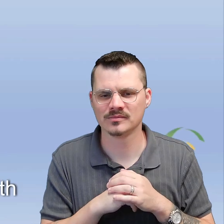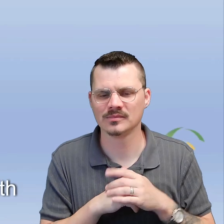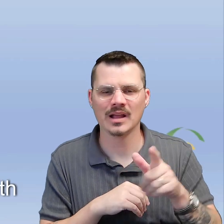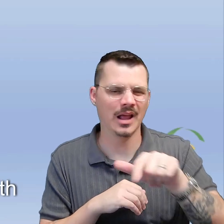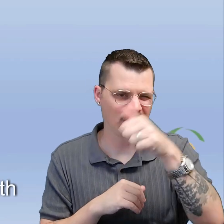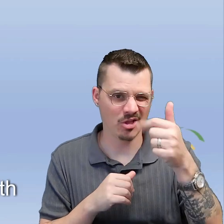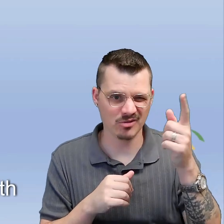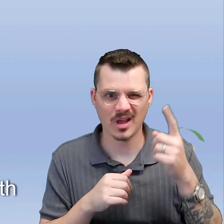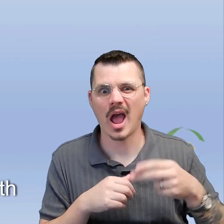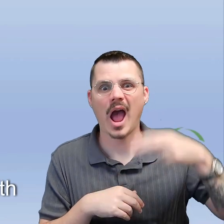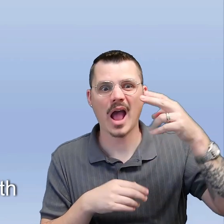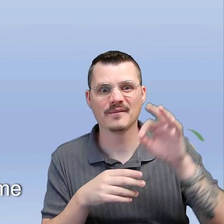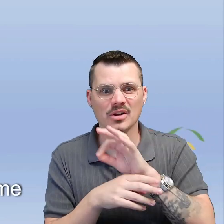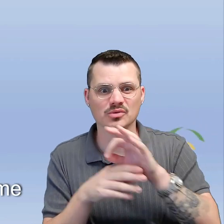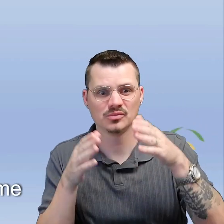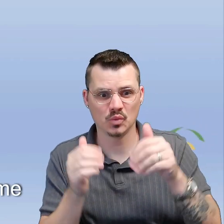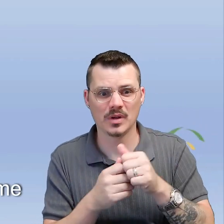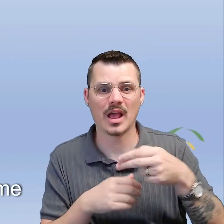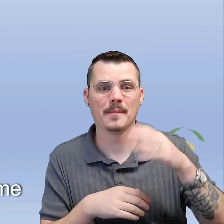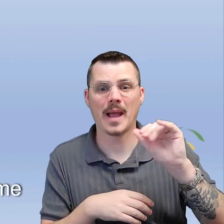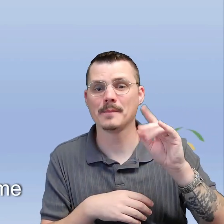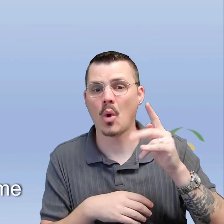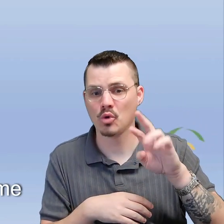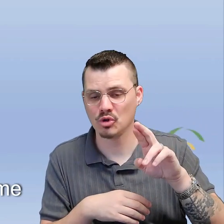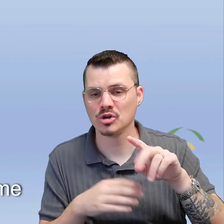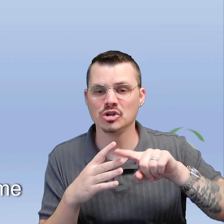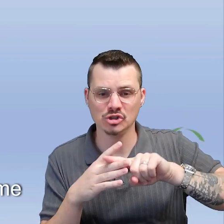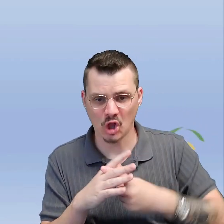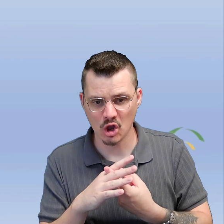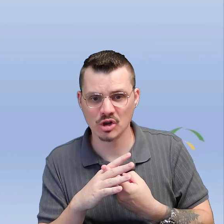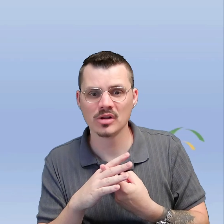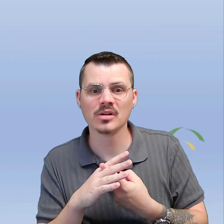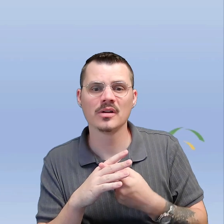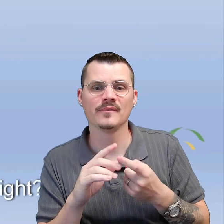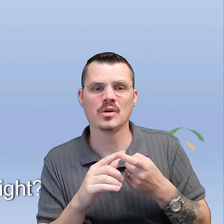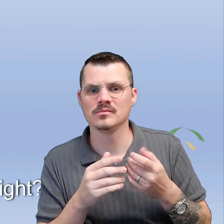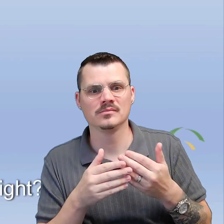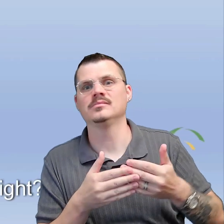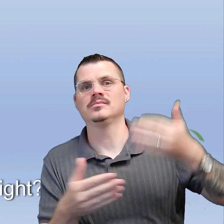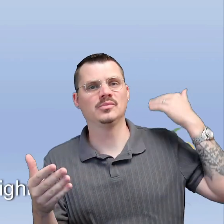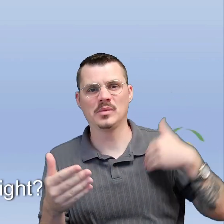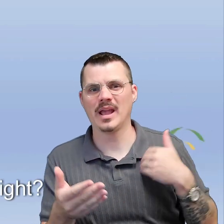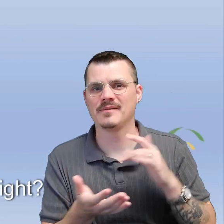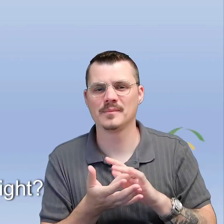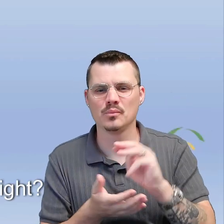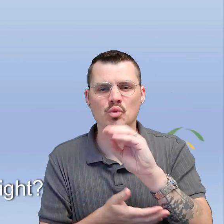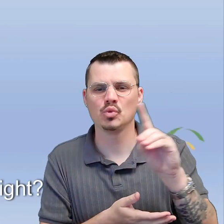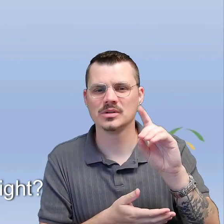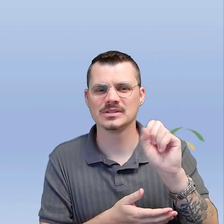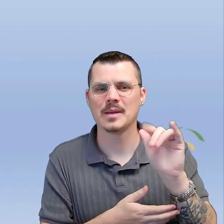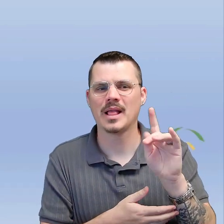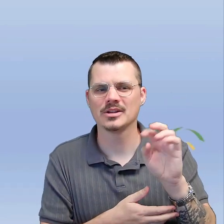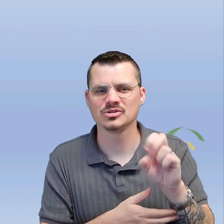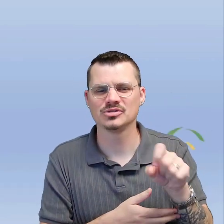Another highly functional person with bipolar disorder, starting from the time way before we had mood stabilizers,